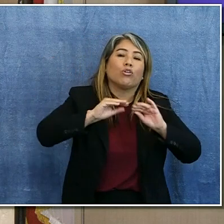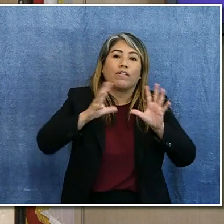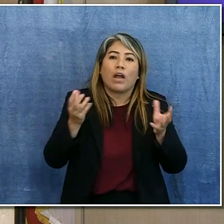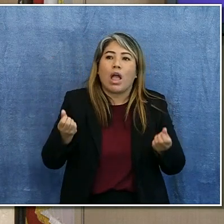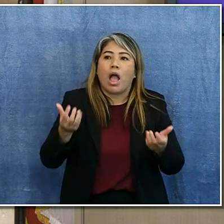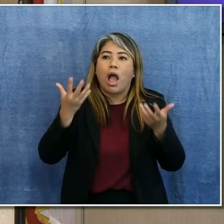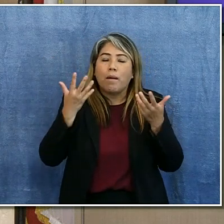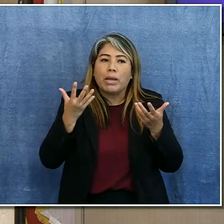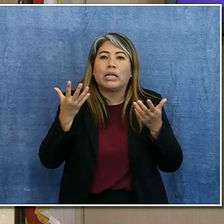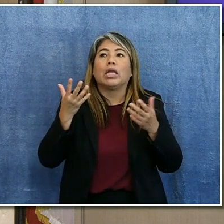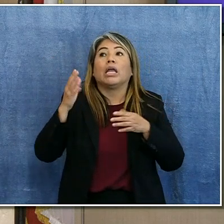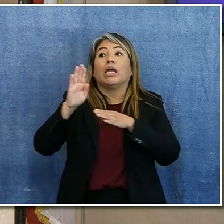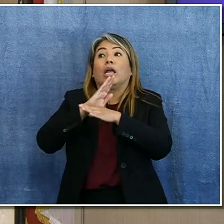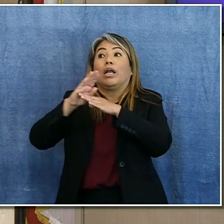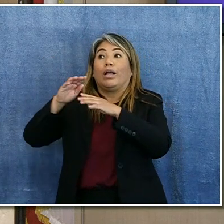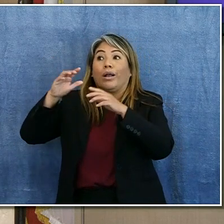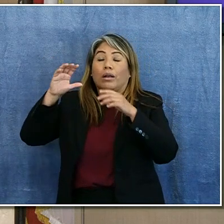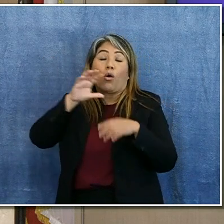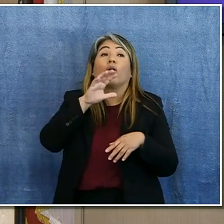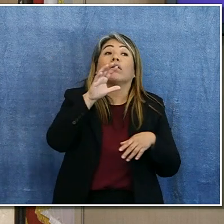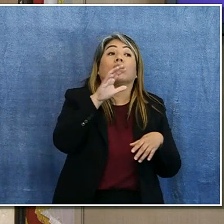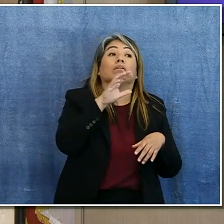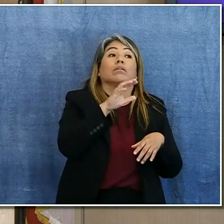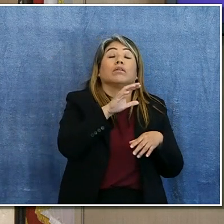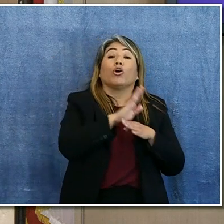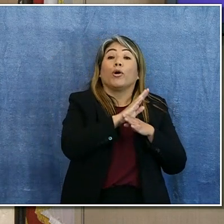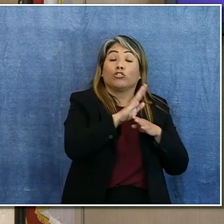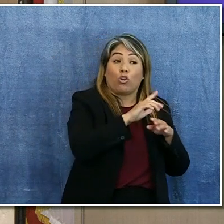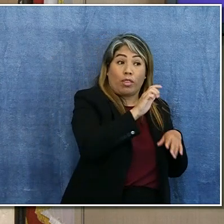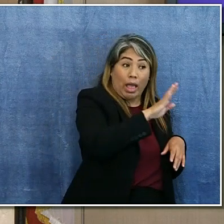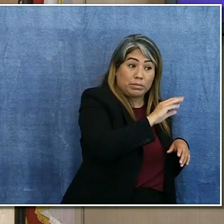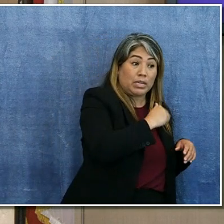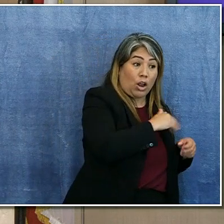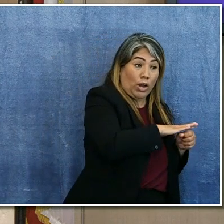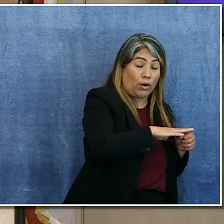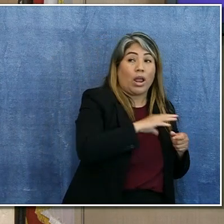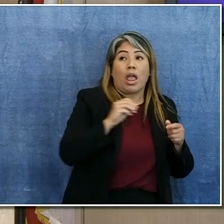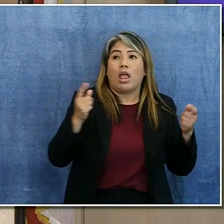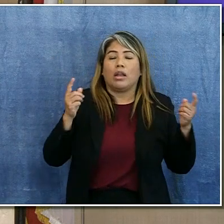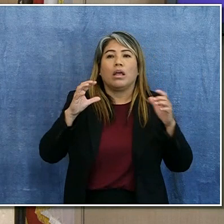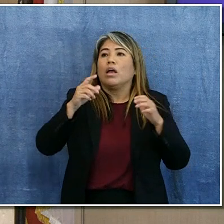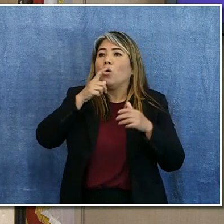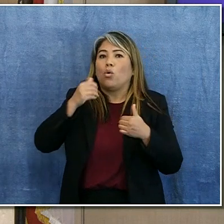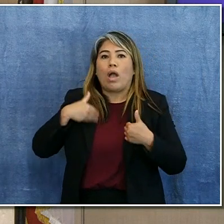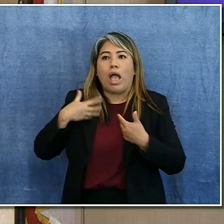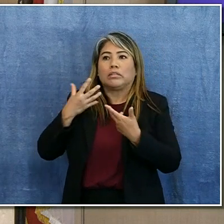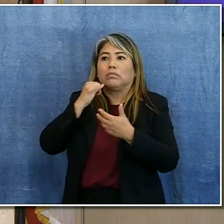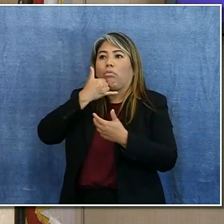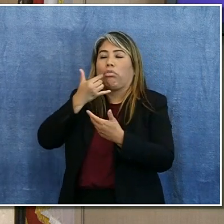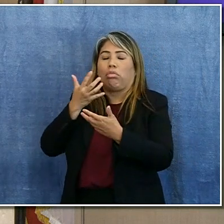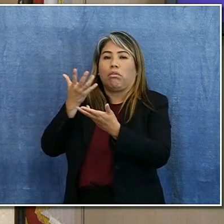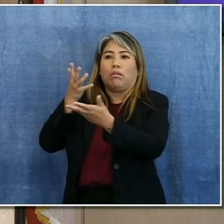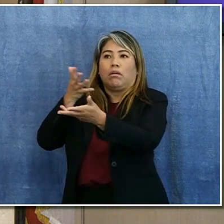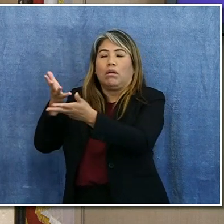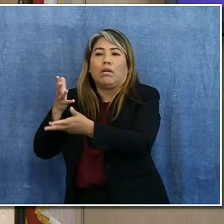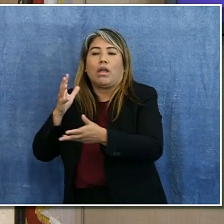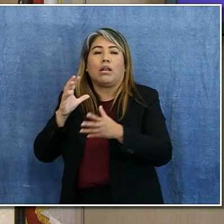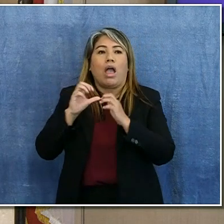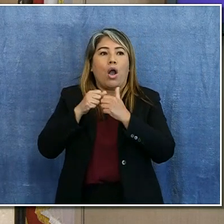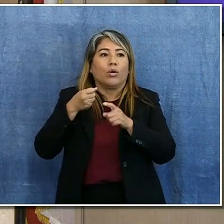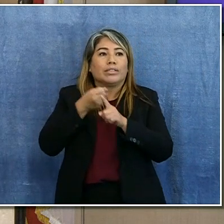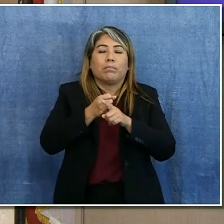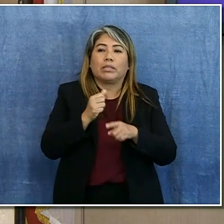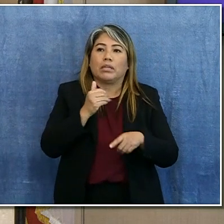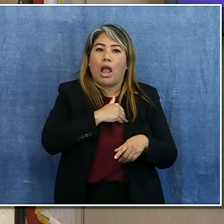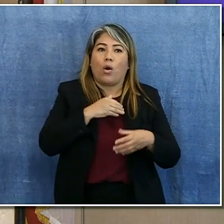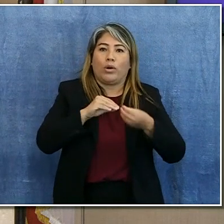how many commercial labs there are in our area and which ones had the glitches, and how big of an impact this could have on our numbers, since we are